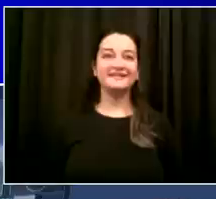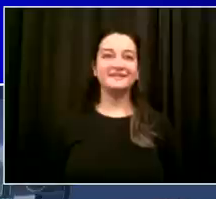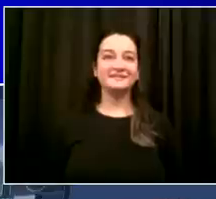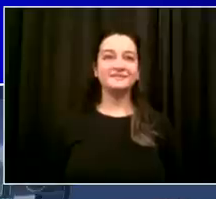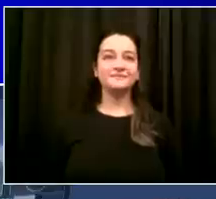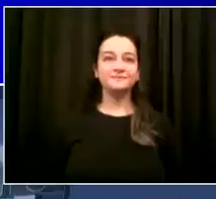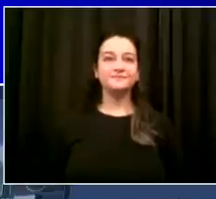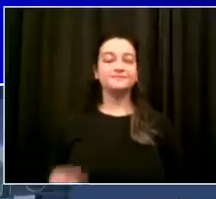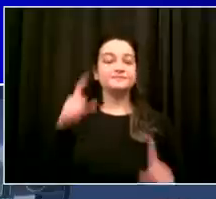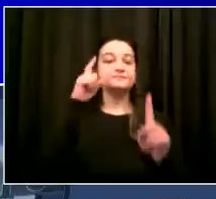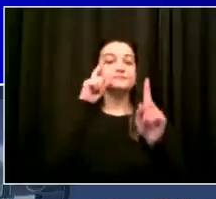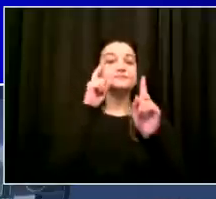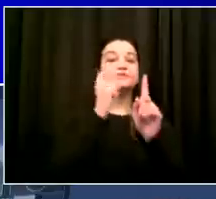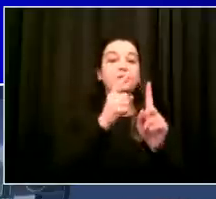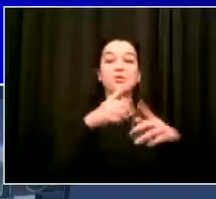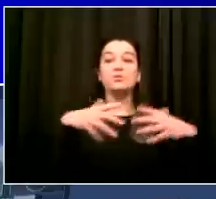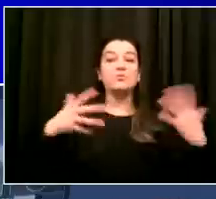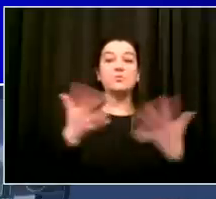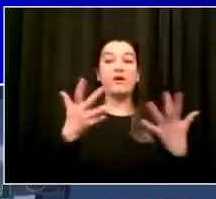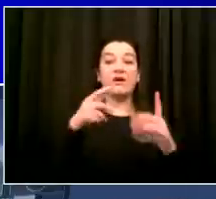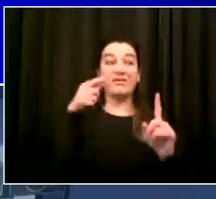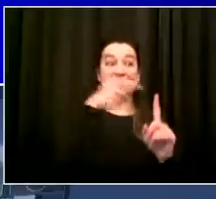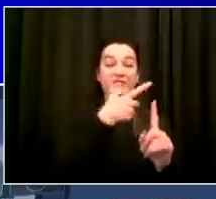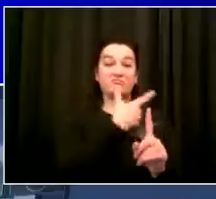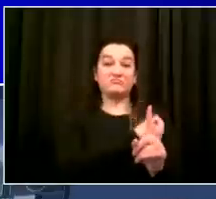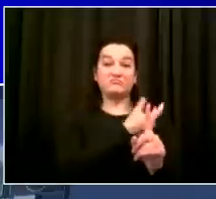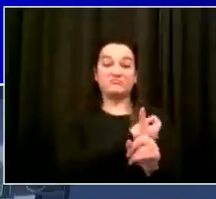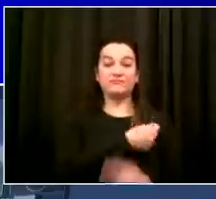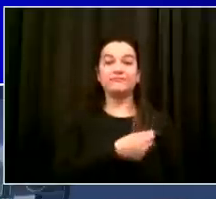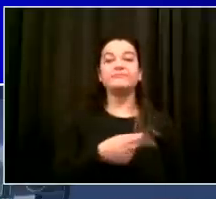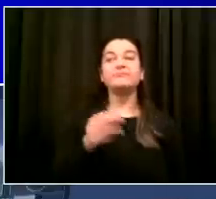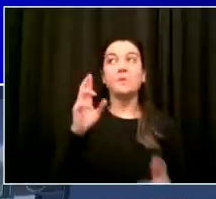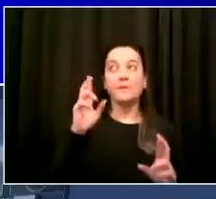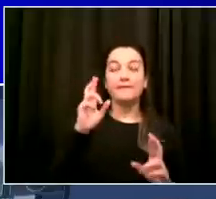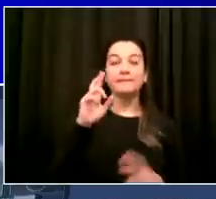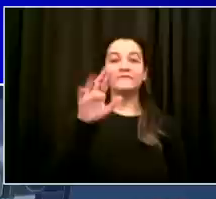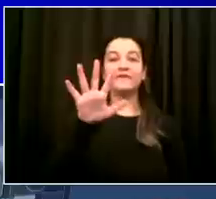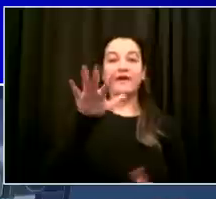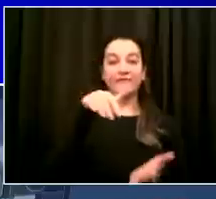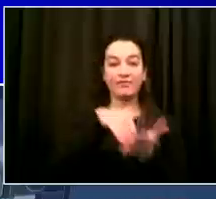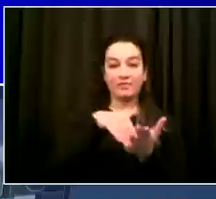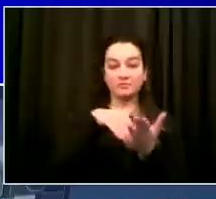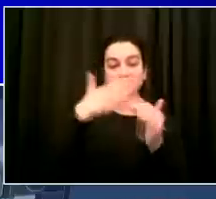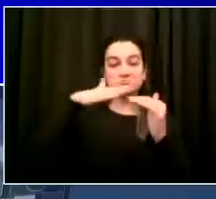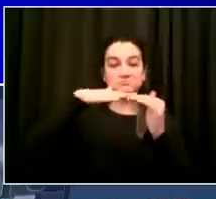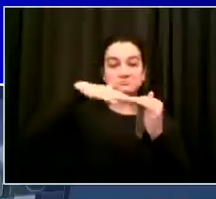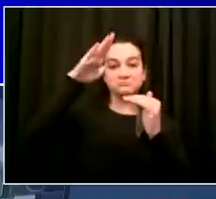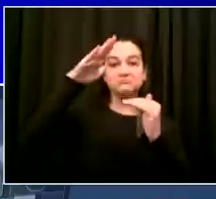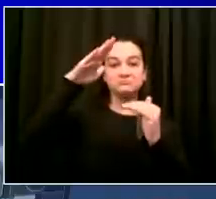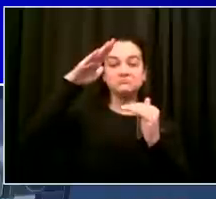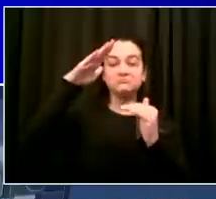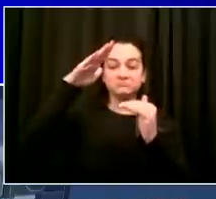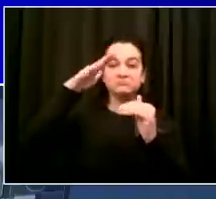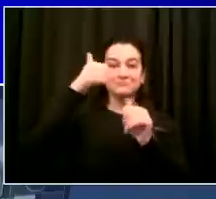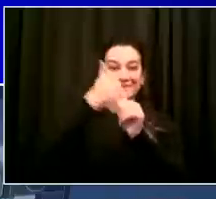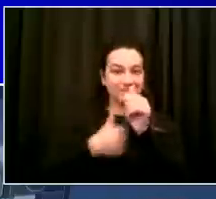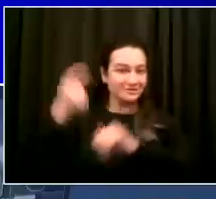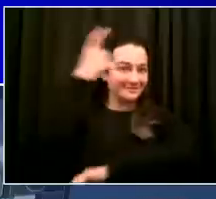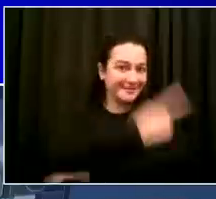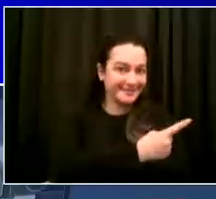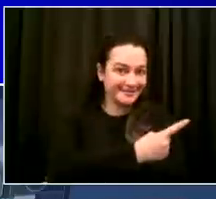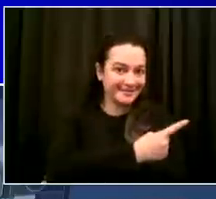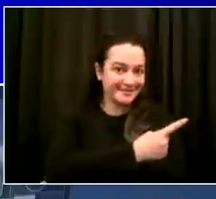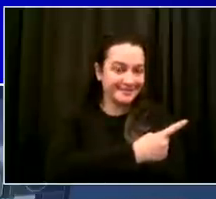going to be big. It's going to be a game changer. And I want to thank everyone at the Mets organization. The Mets president,